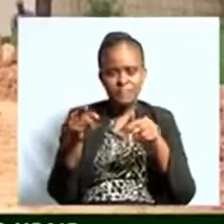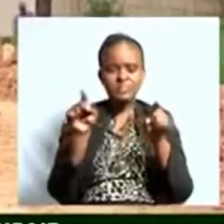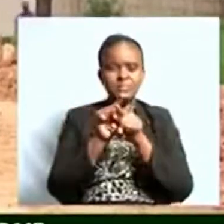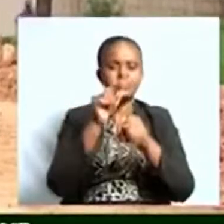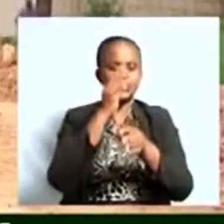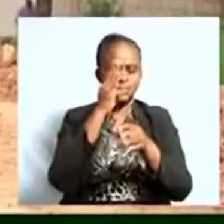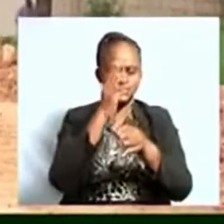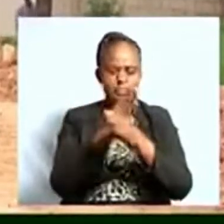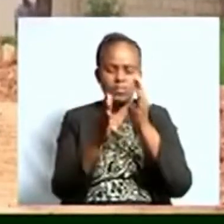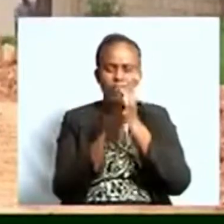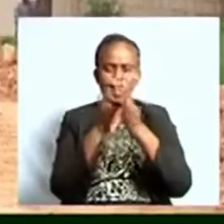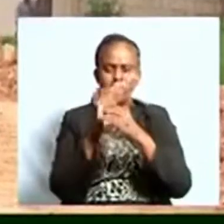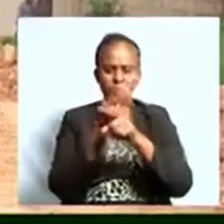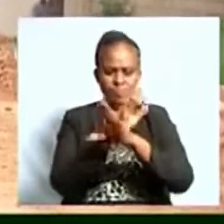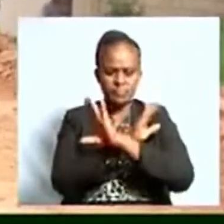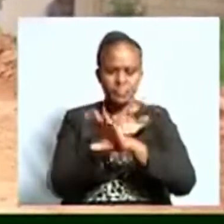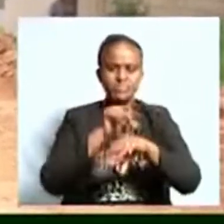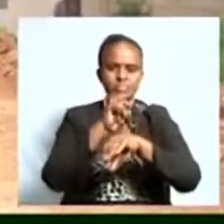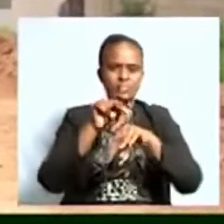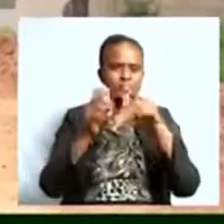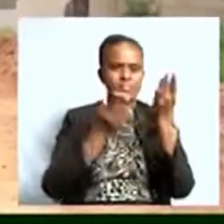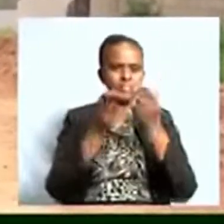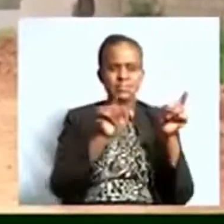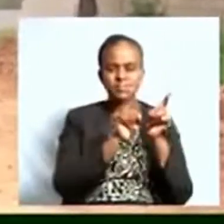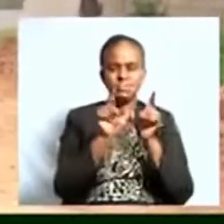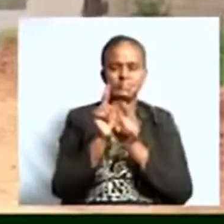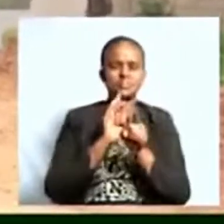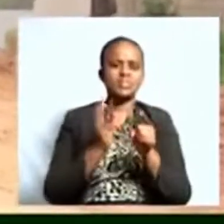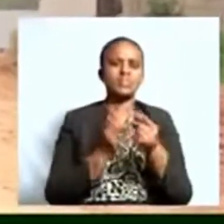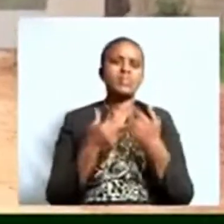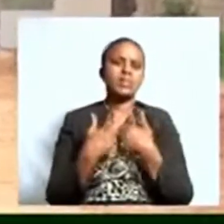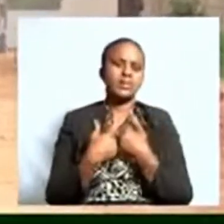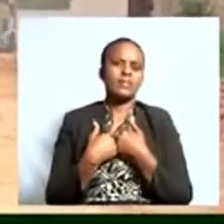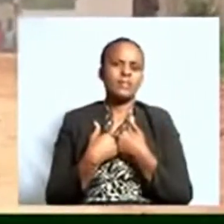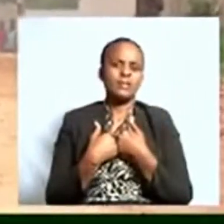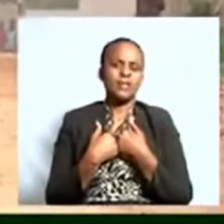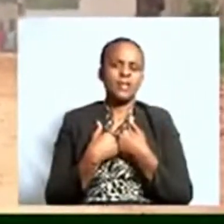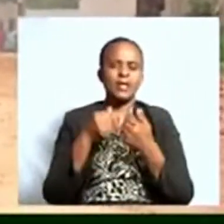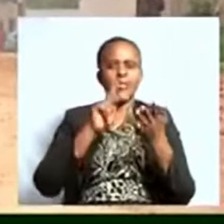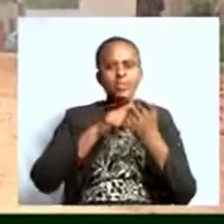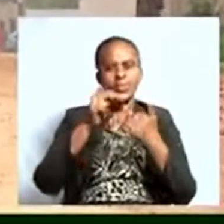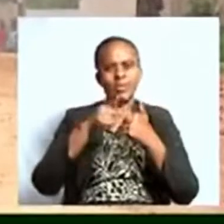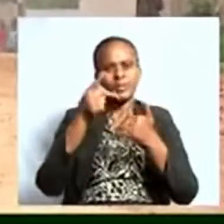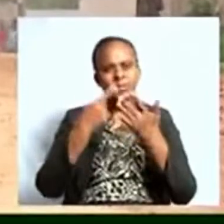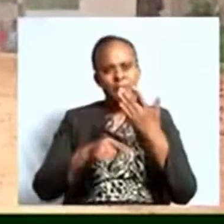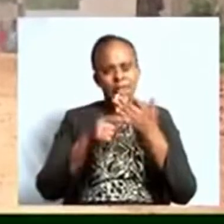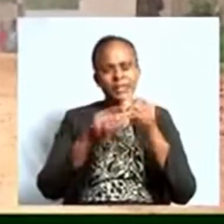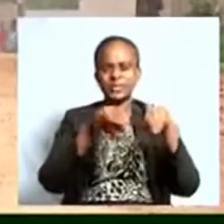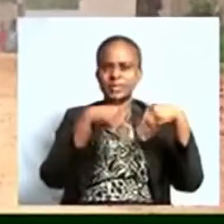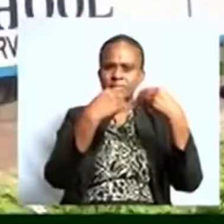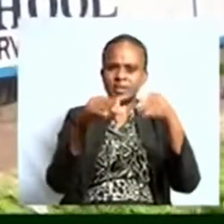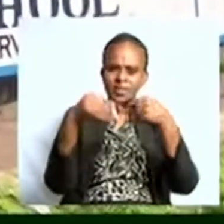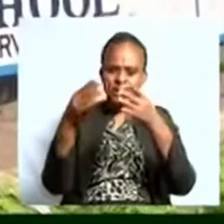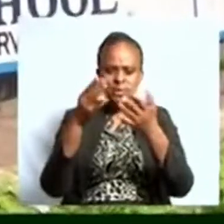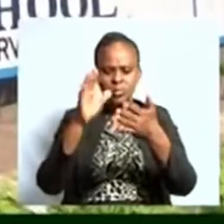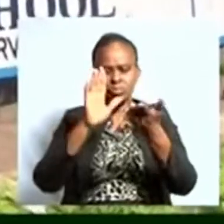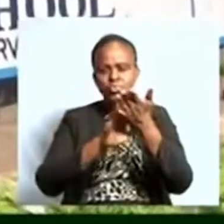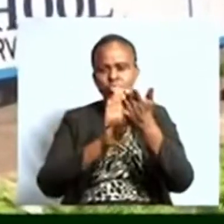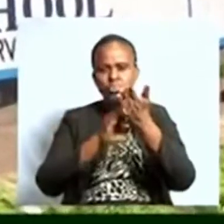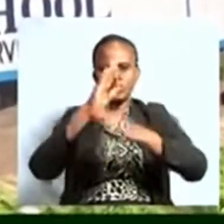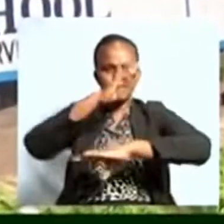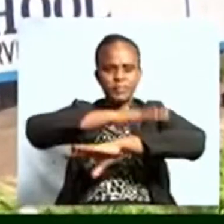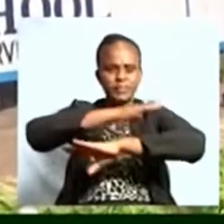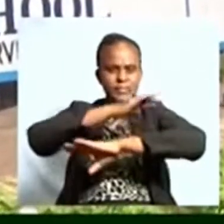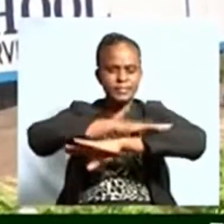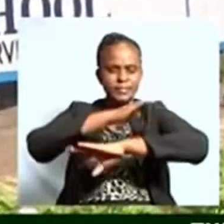by ZNS, and also we have a program of supplying school desks.